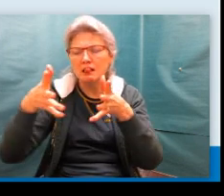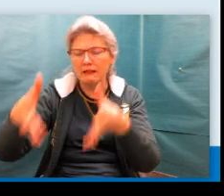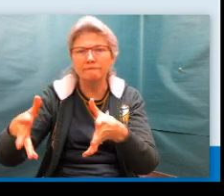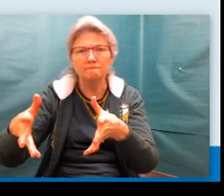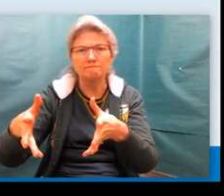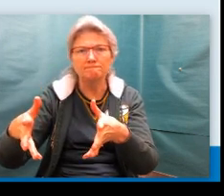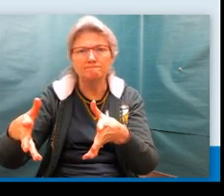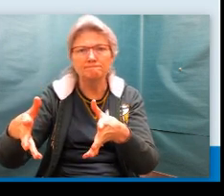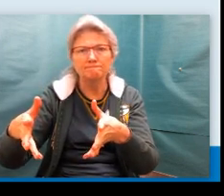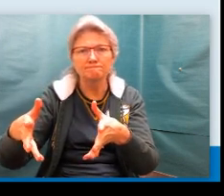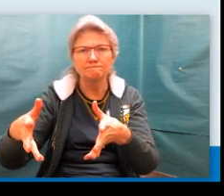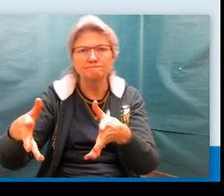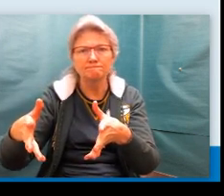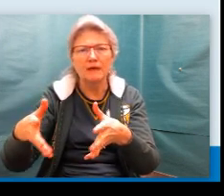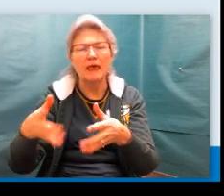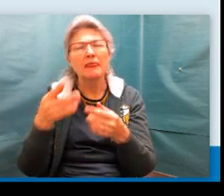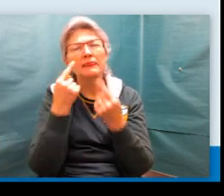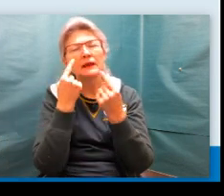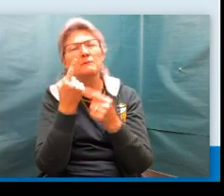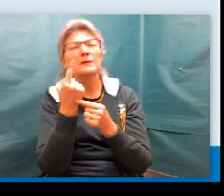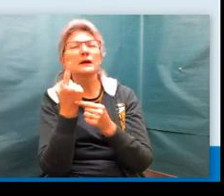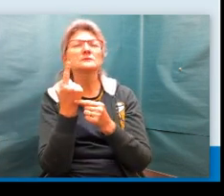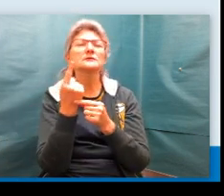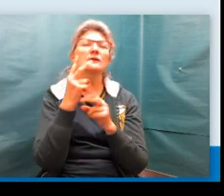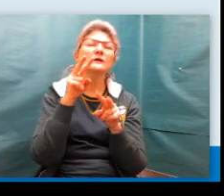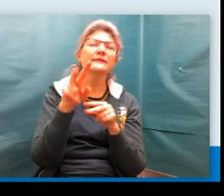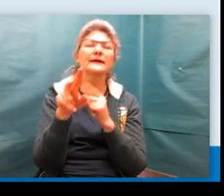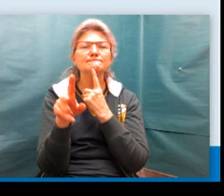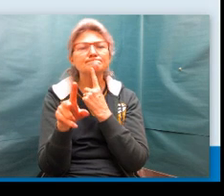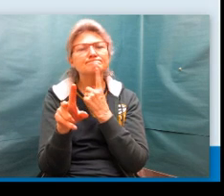left. Take a minute to look at that.